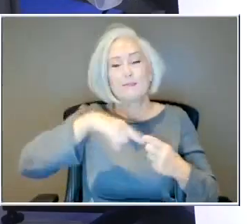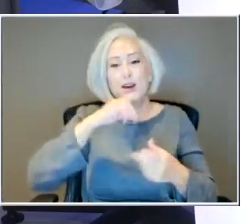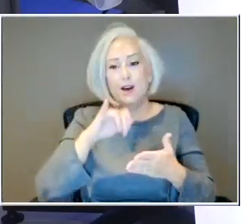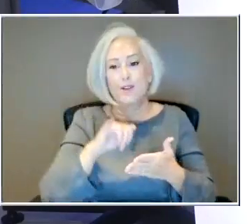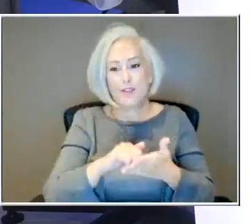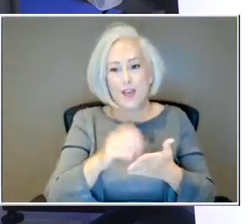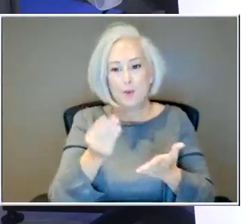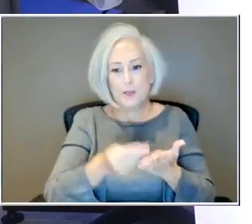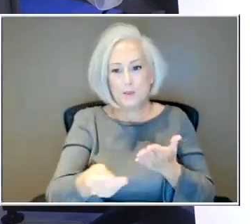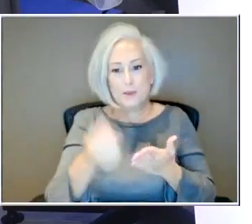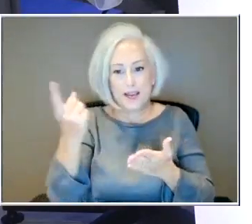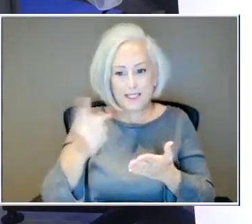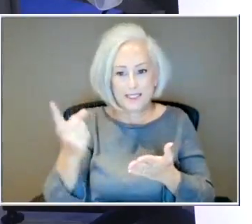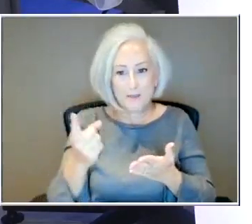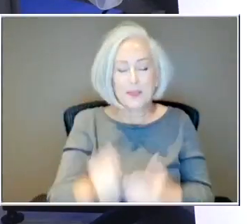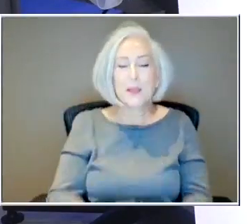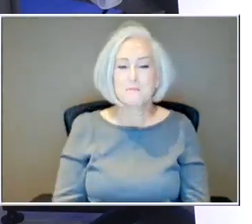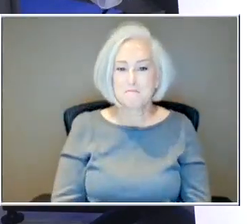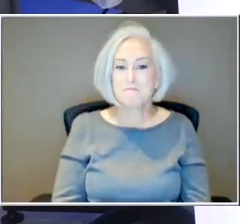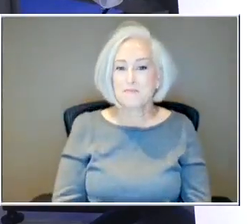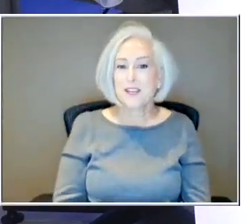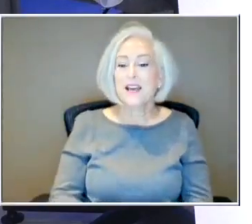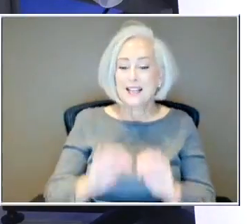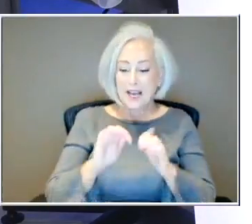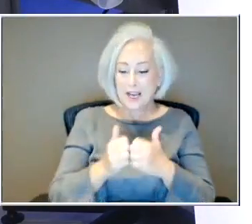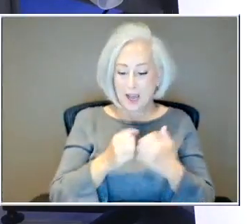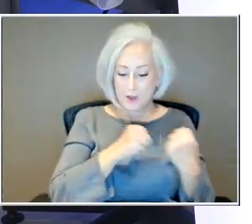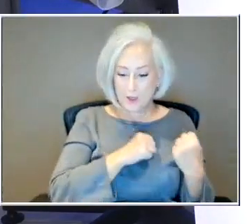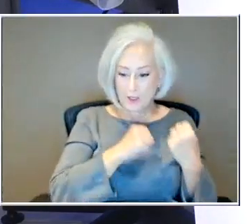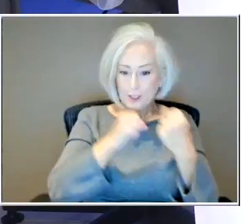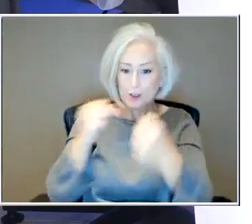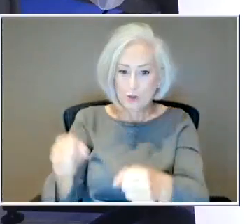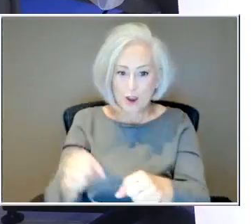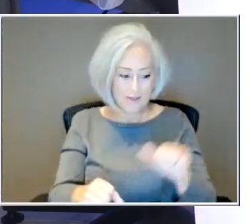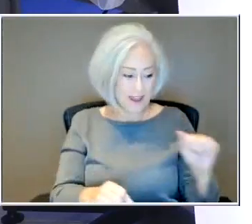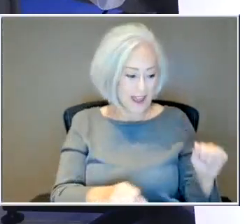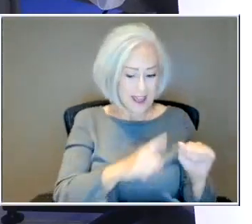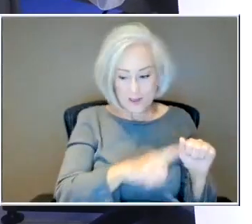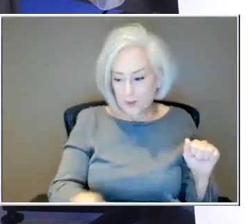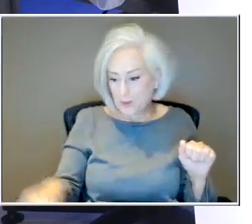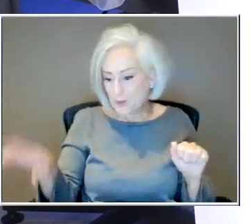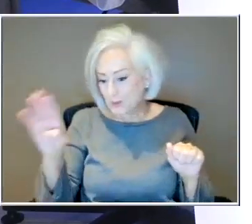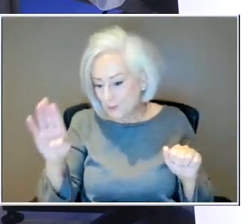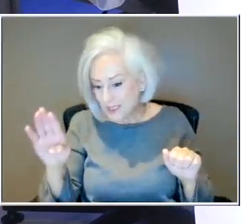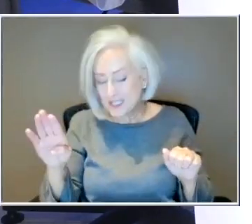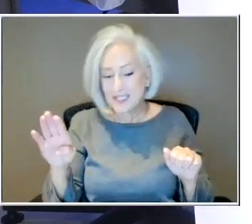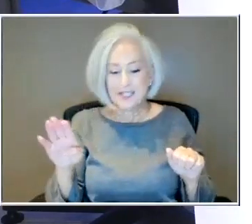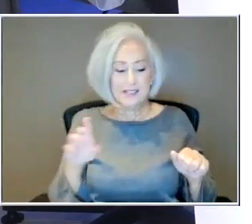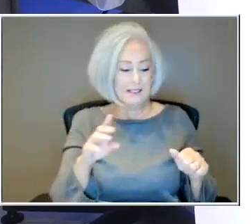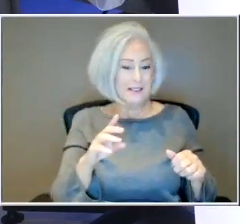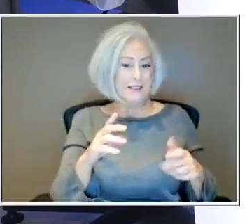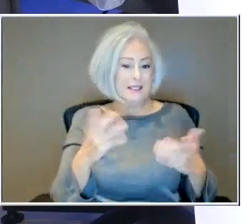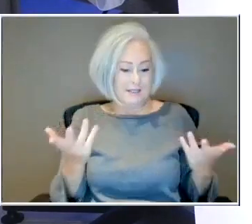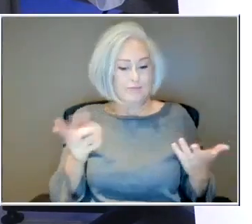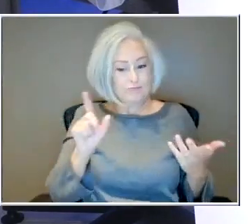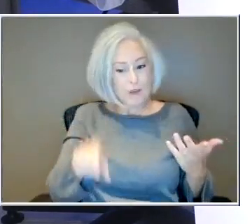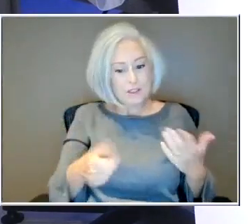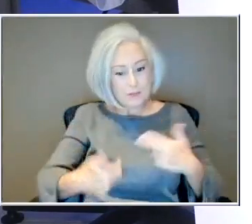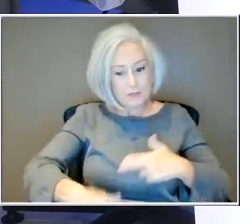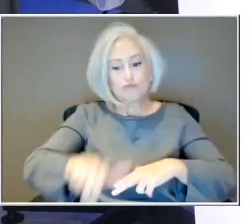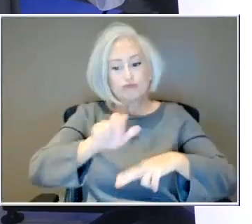You're not thinking that far down like the road. how am I going to get from A to B Yes. in that situation? It's like, well, you should be in the car seat, right? All